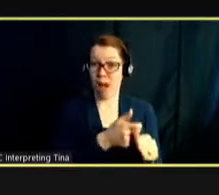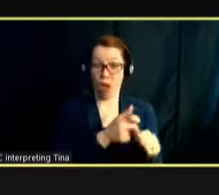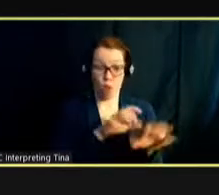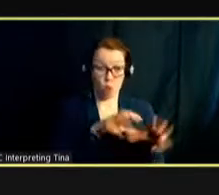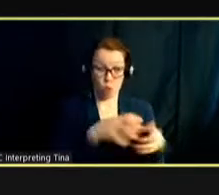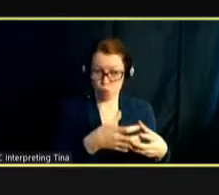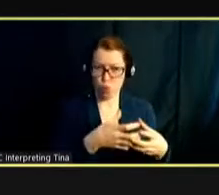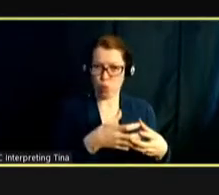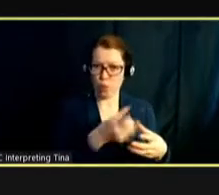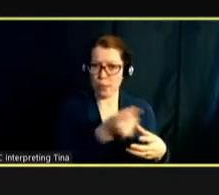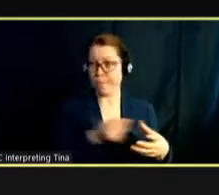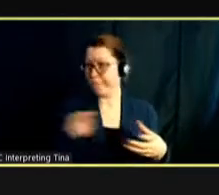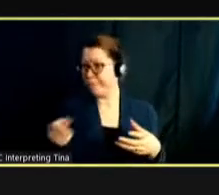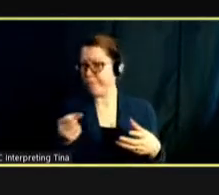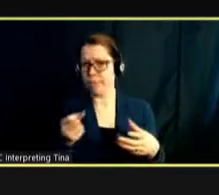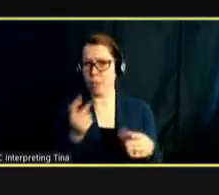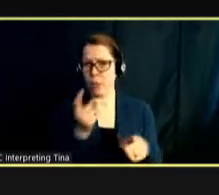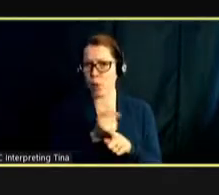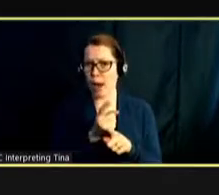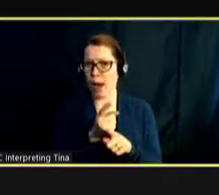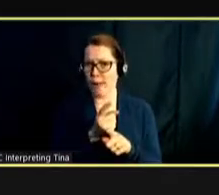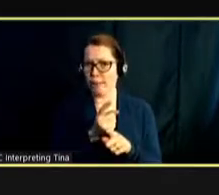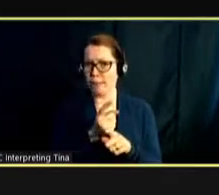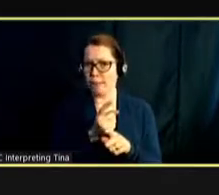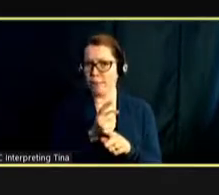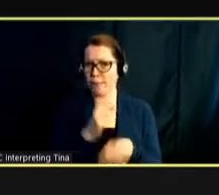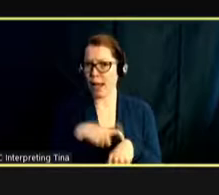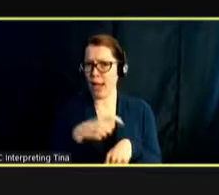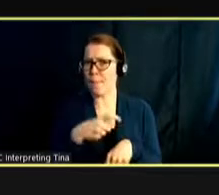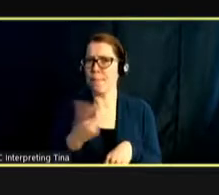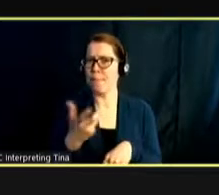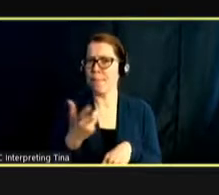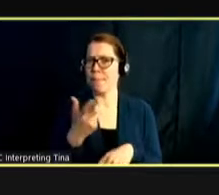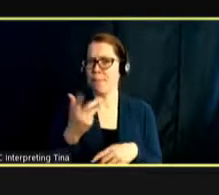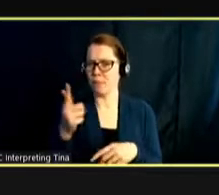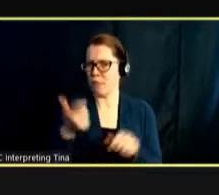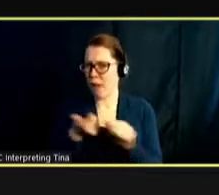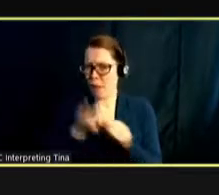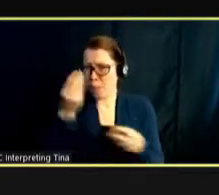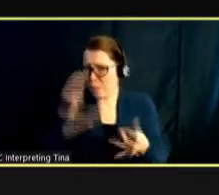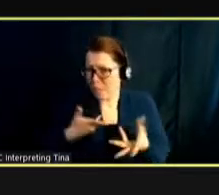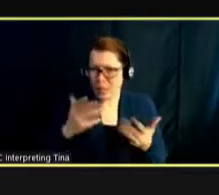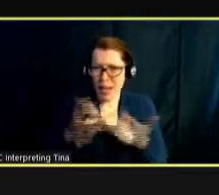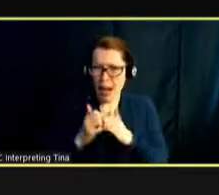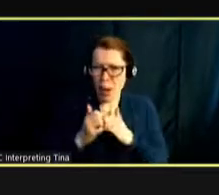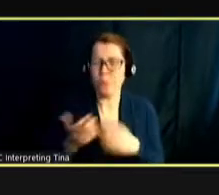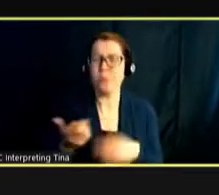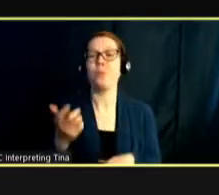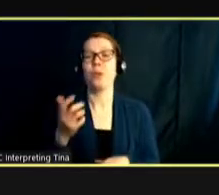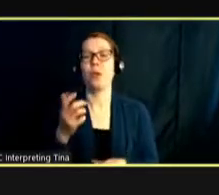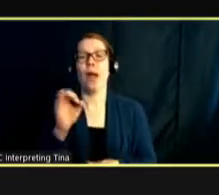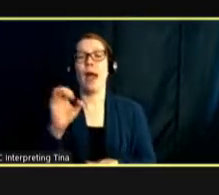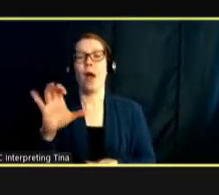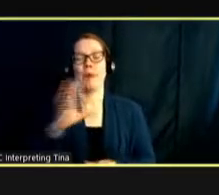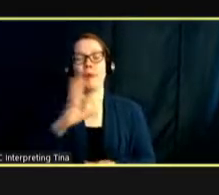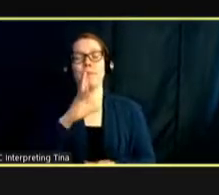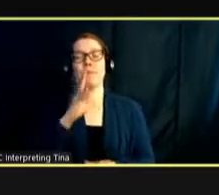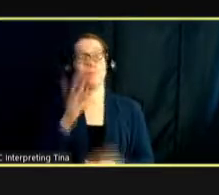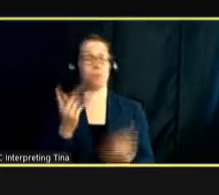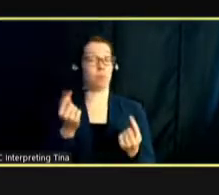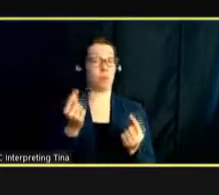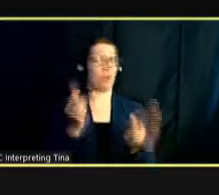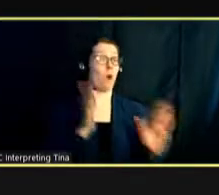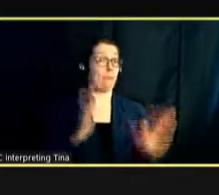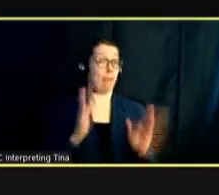then, you know, you guys will follow up. So what we'd really like to do is we really like to get all our planning done now.